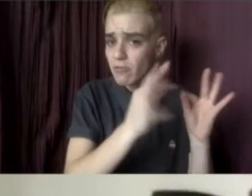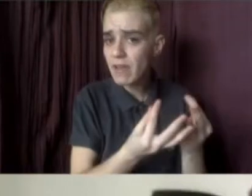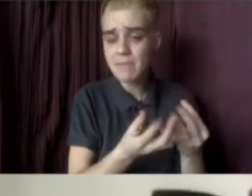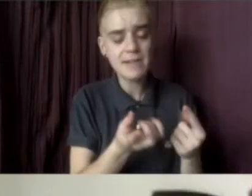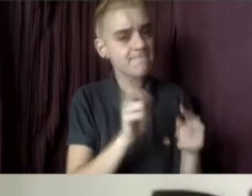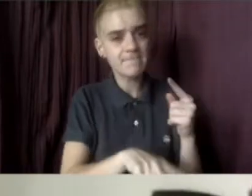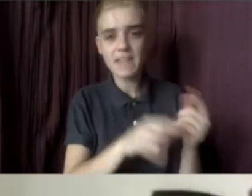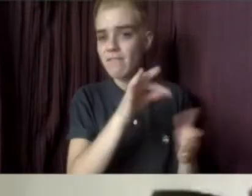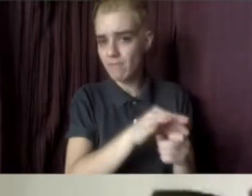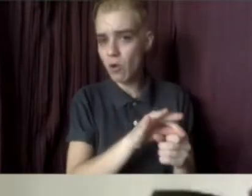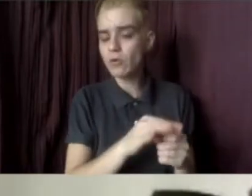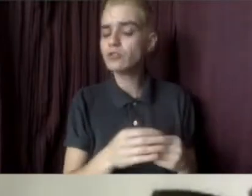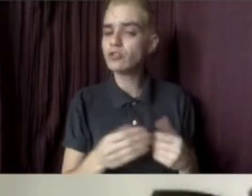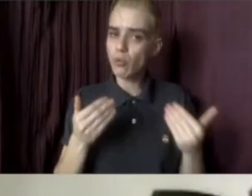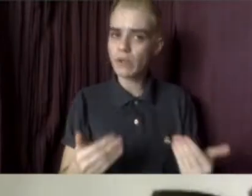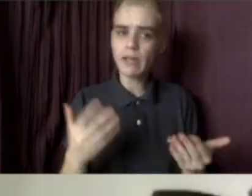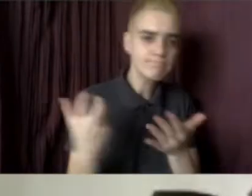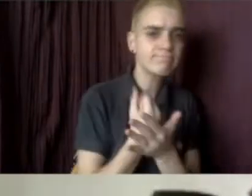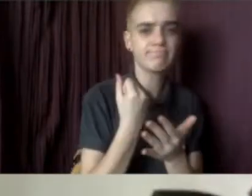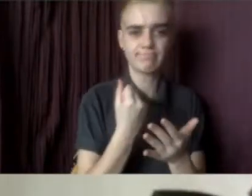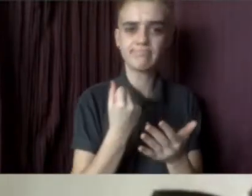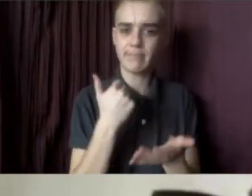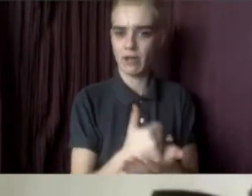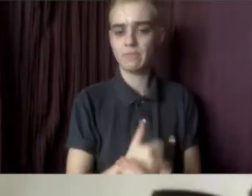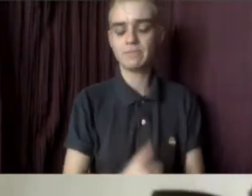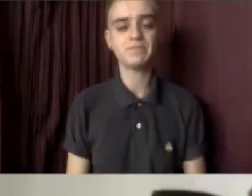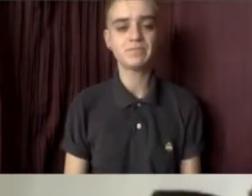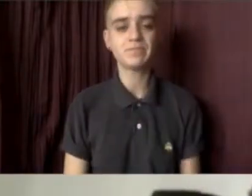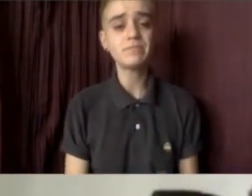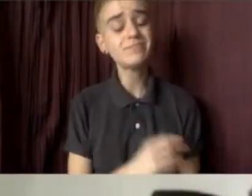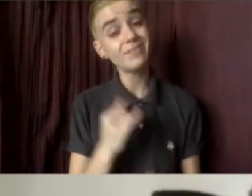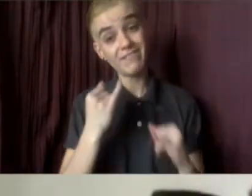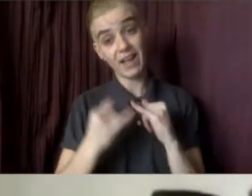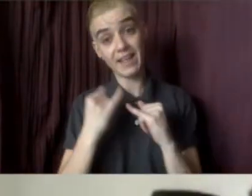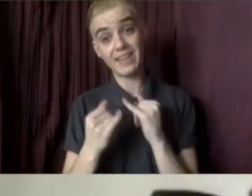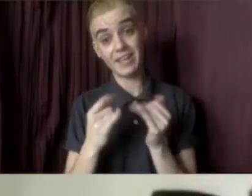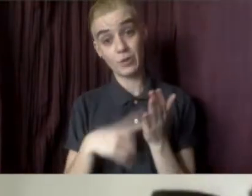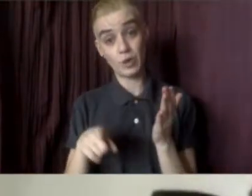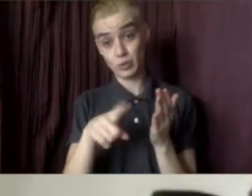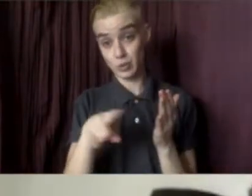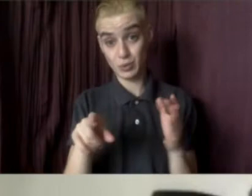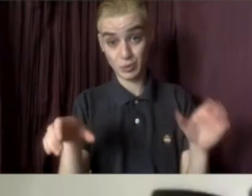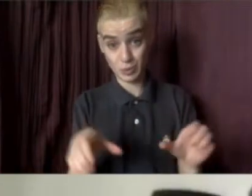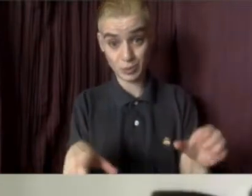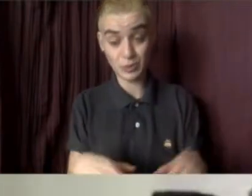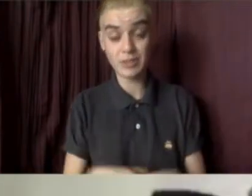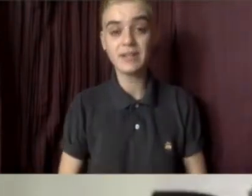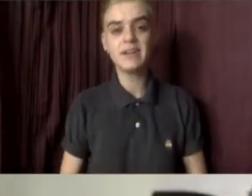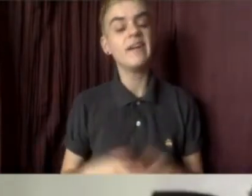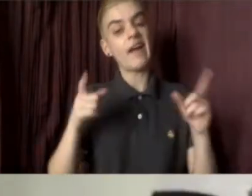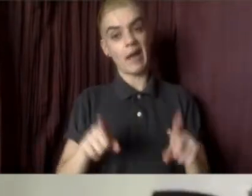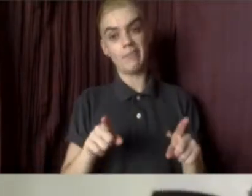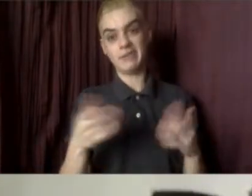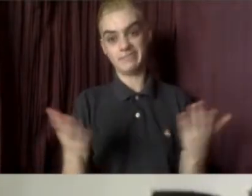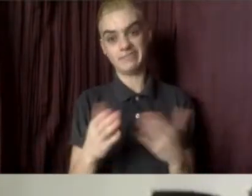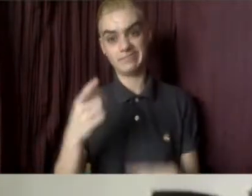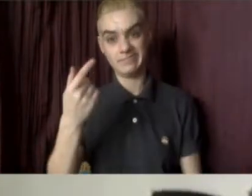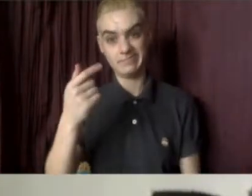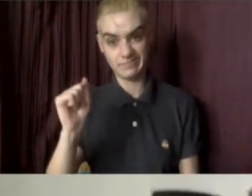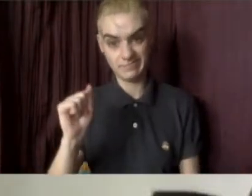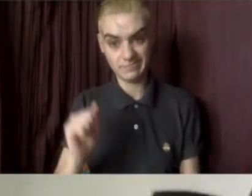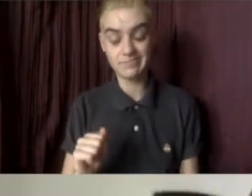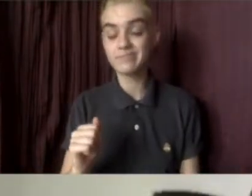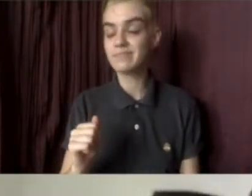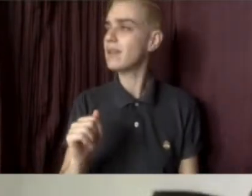when they tried to pull out and say, oh, we're closing these polling sites because they're not ADA accessible. And we were like, okay, wait a minute. The